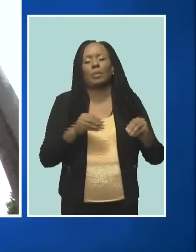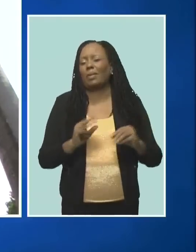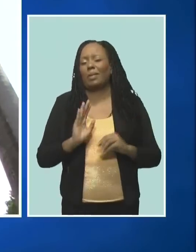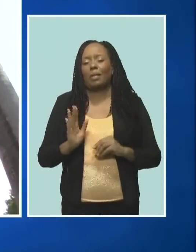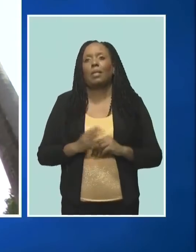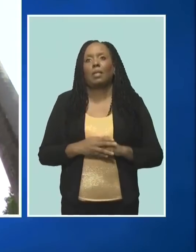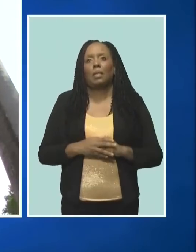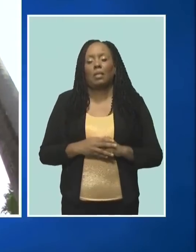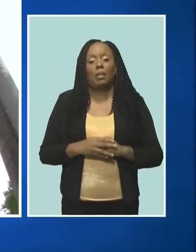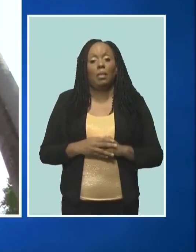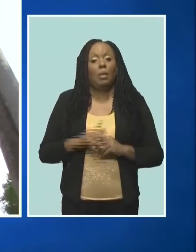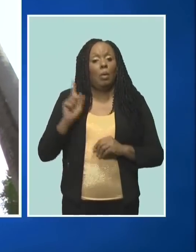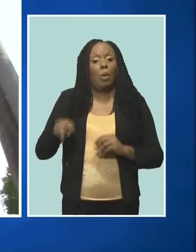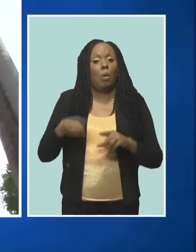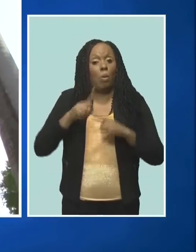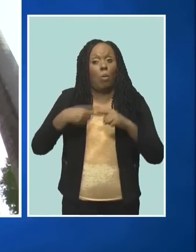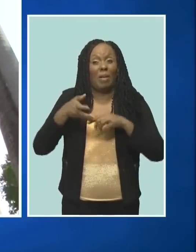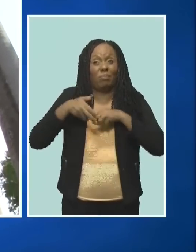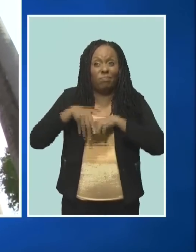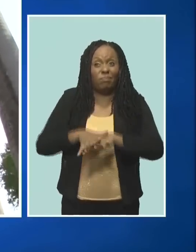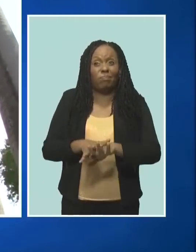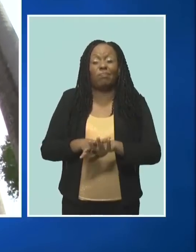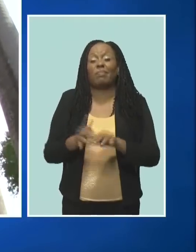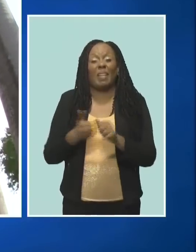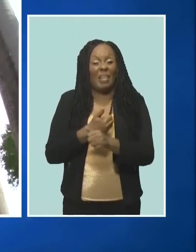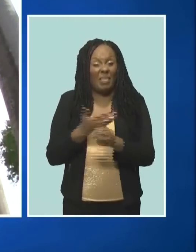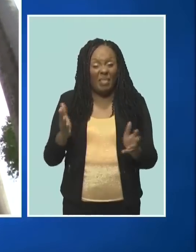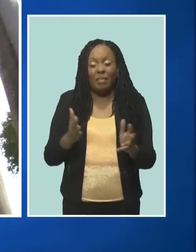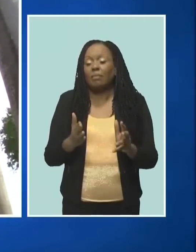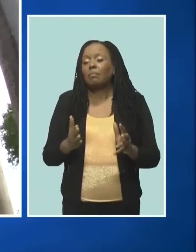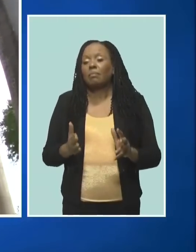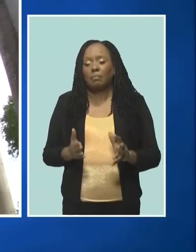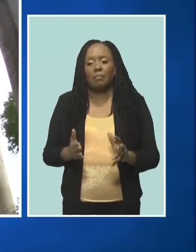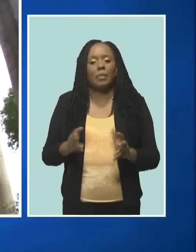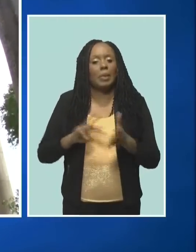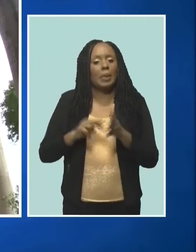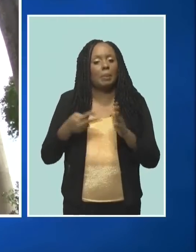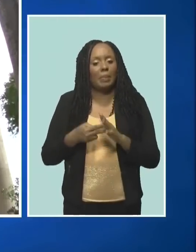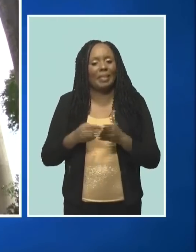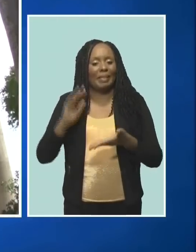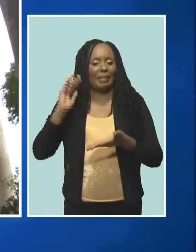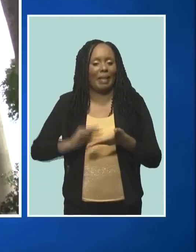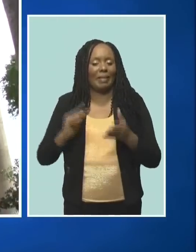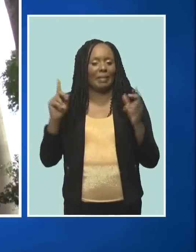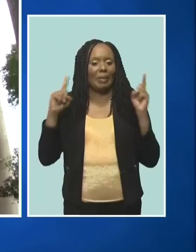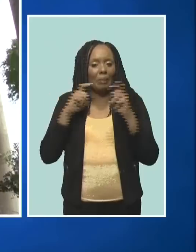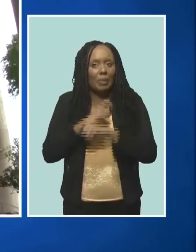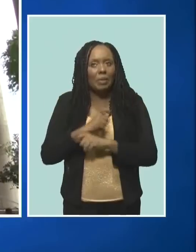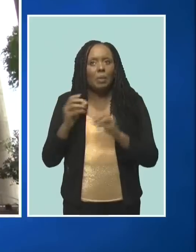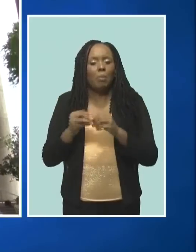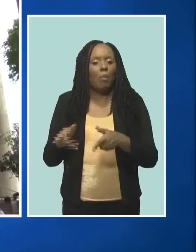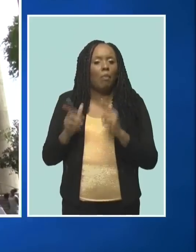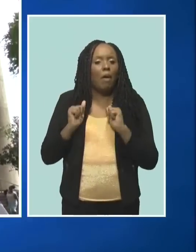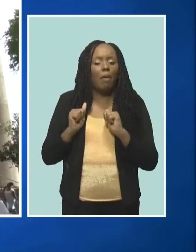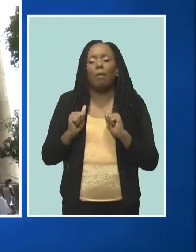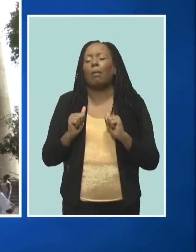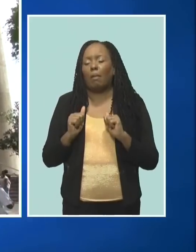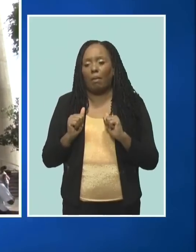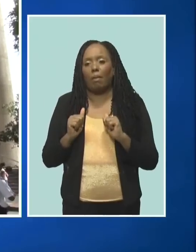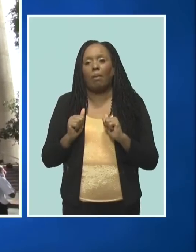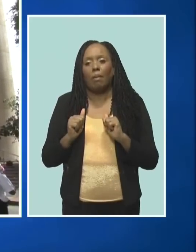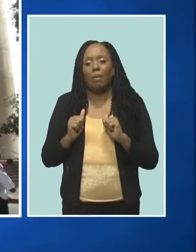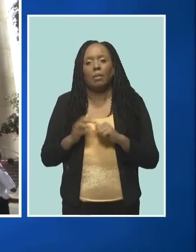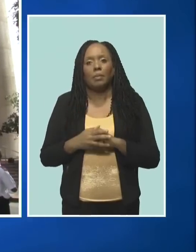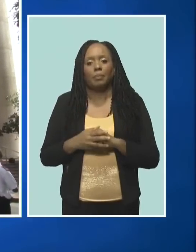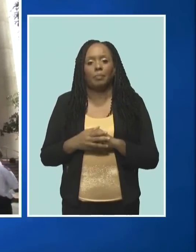into everyday life and a bid to remove complexity while improving efficiency and speed. We've reduced